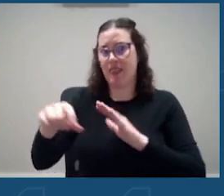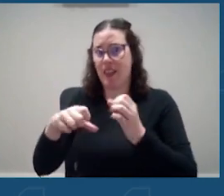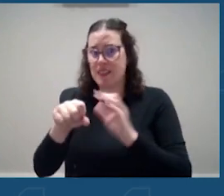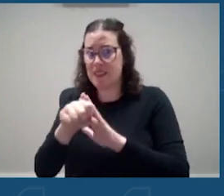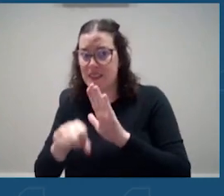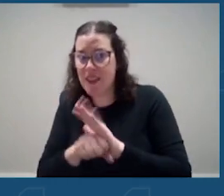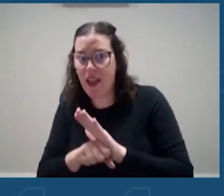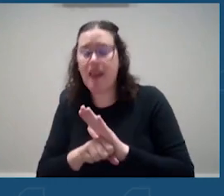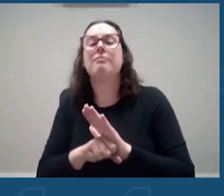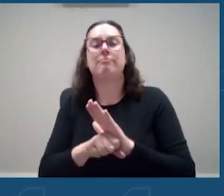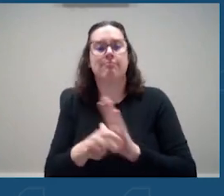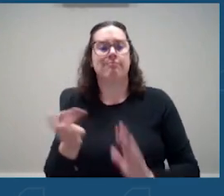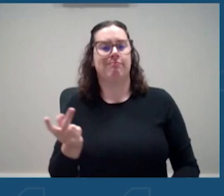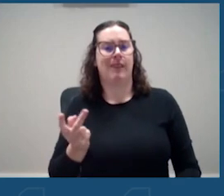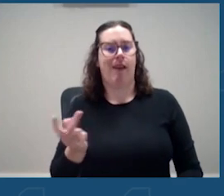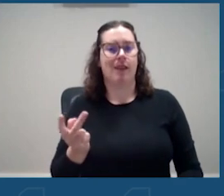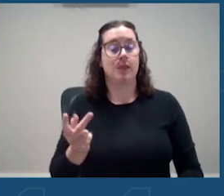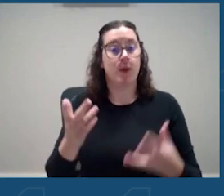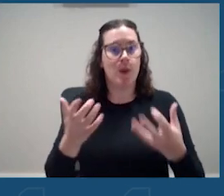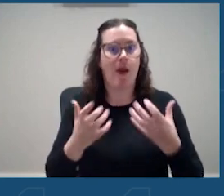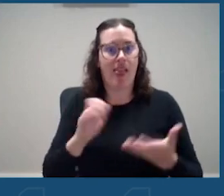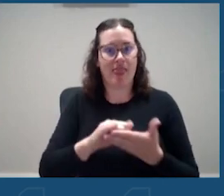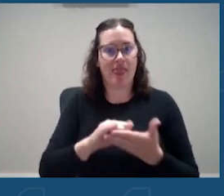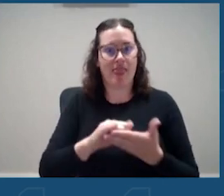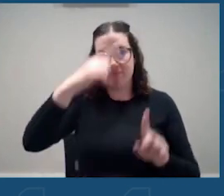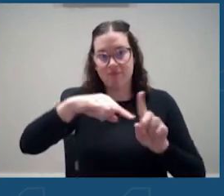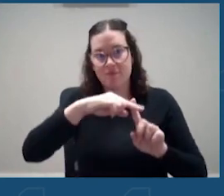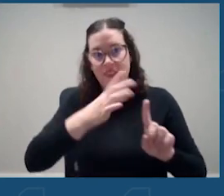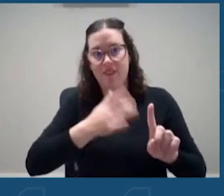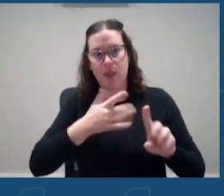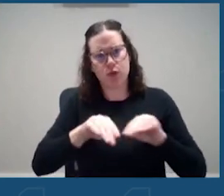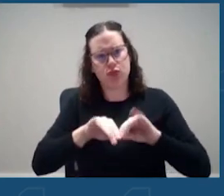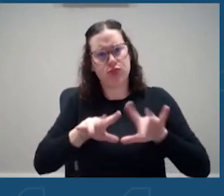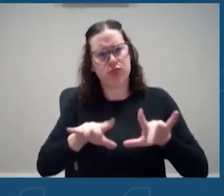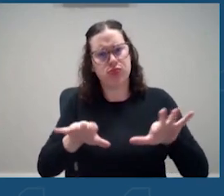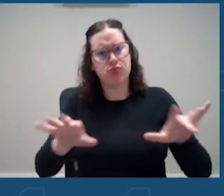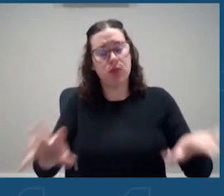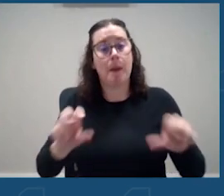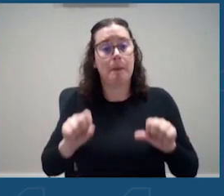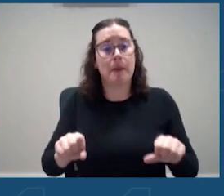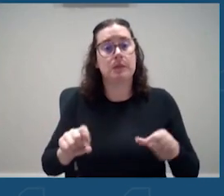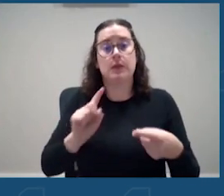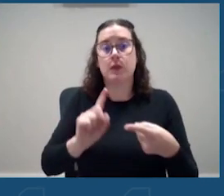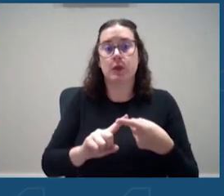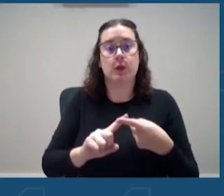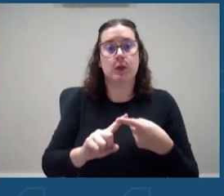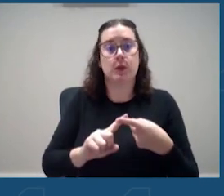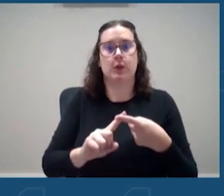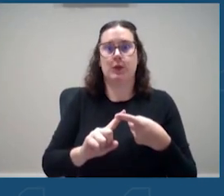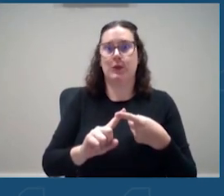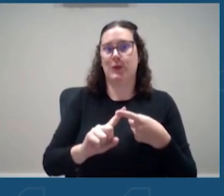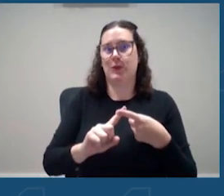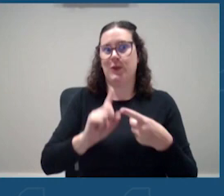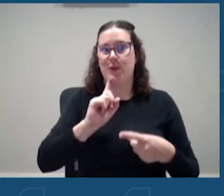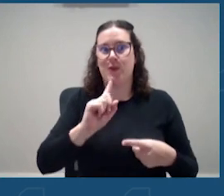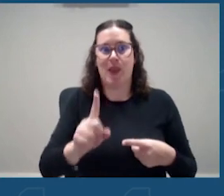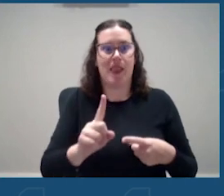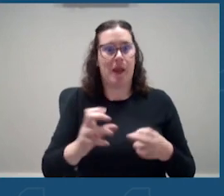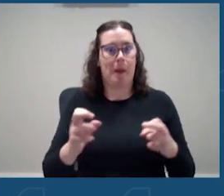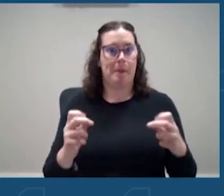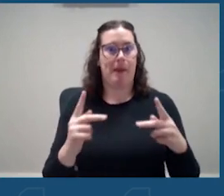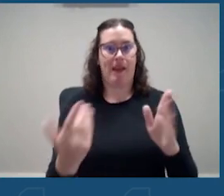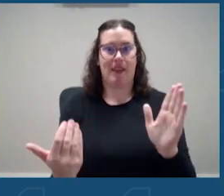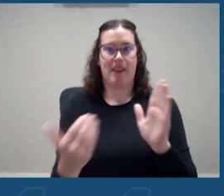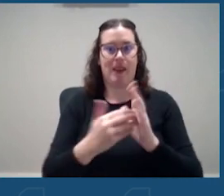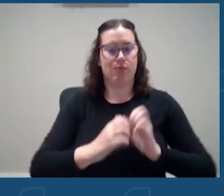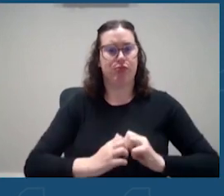of optimism that we innately have about the possibilities of our comeback. Yes, we've been down, we've been knocked